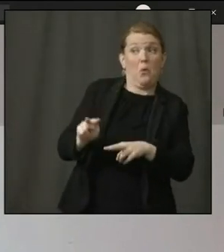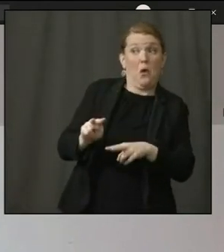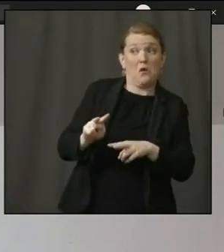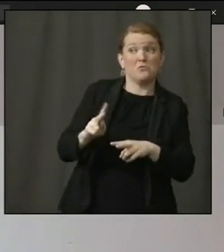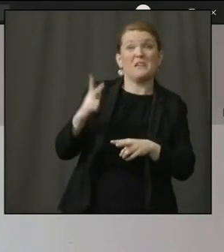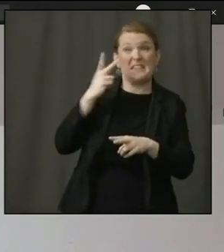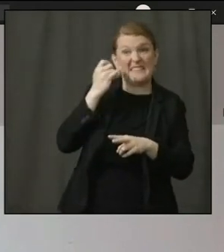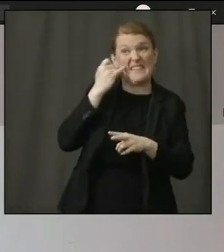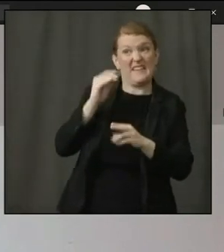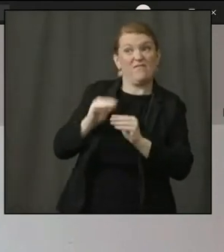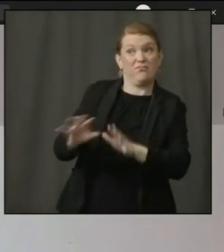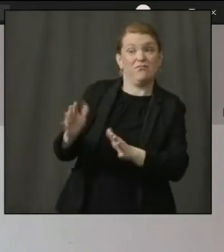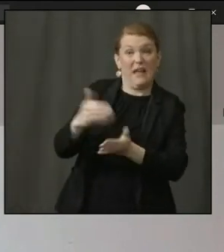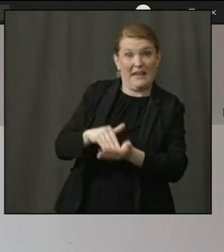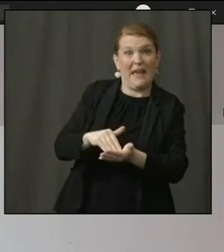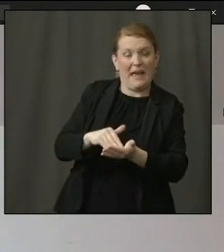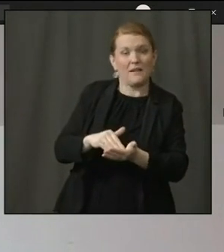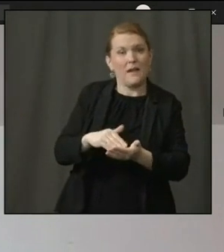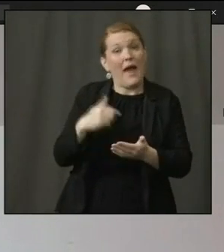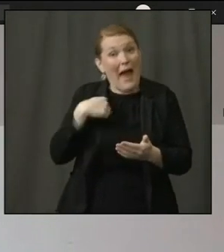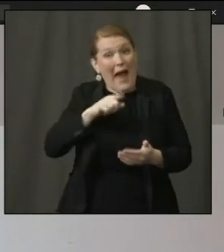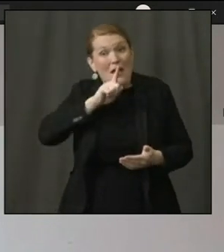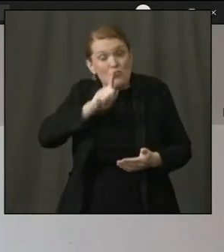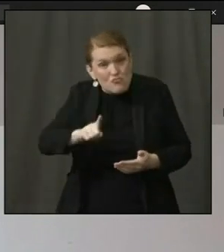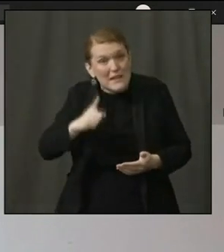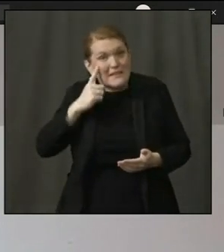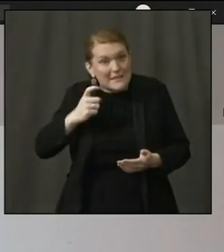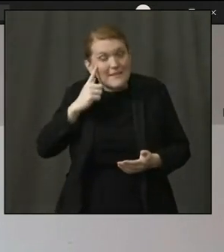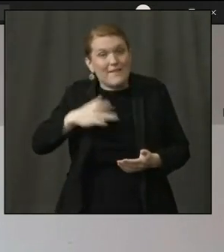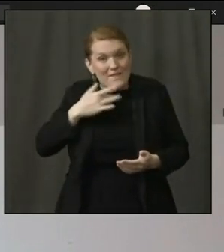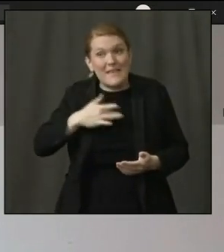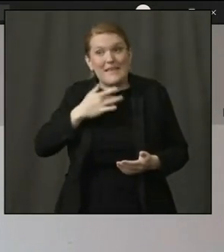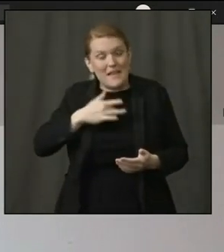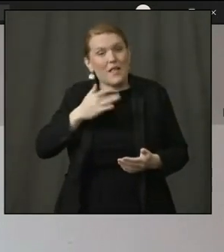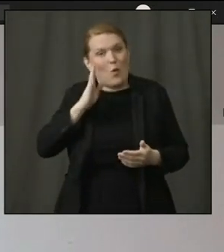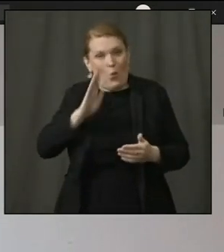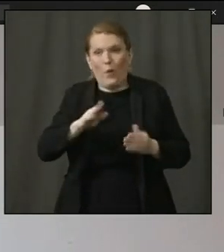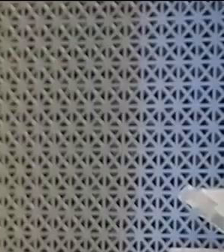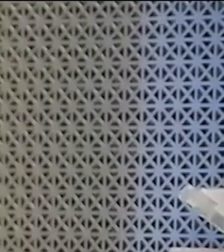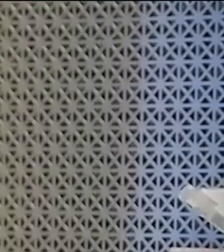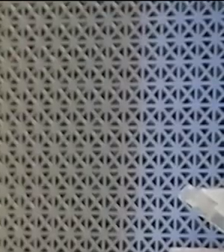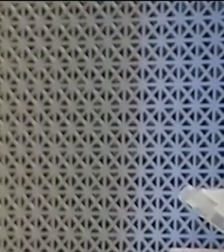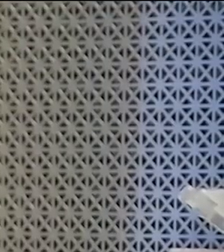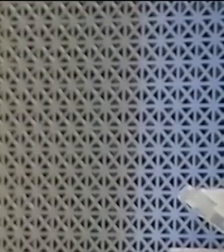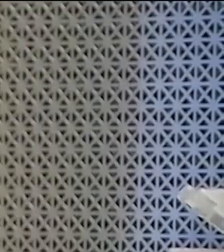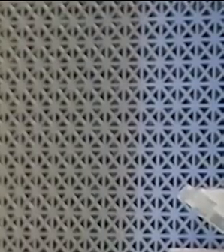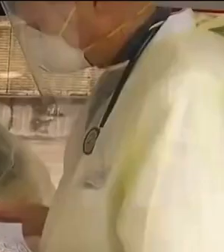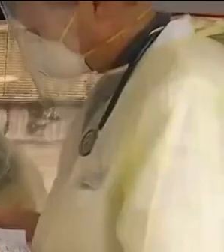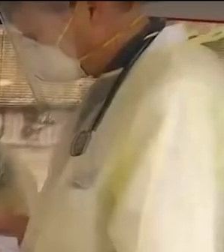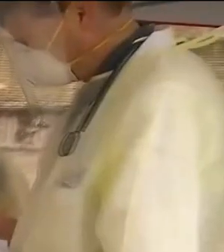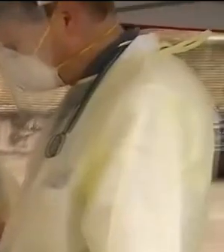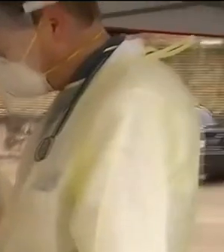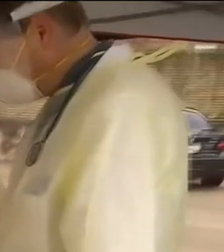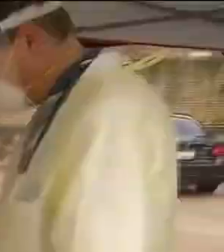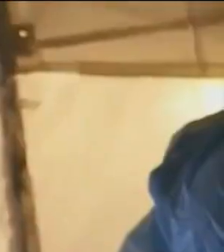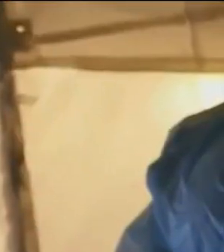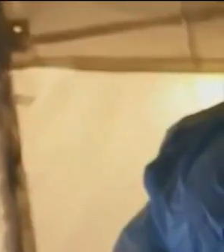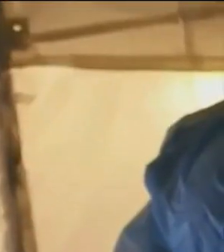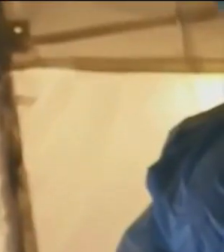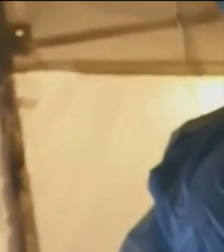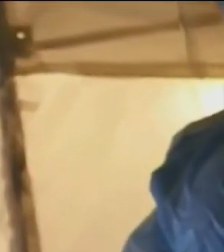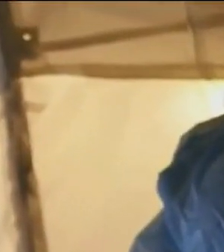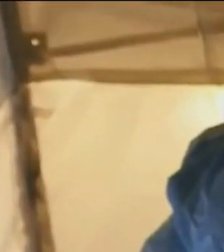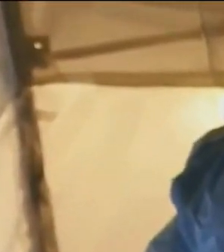want to have the Connecticut people follow some scientific basis rather than an emotional need. Governor Lamont remains steadfast.